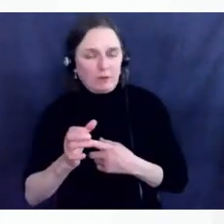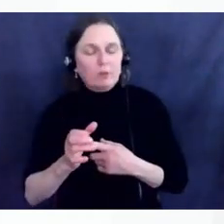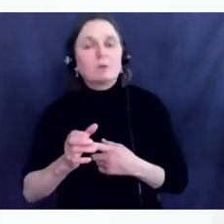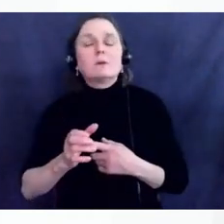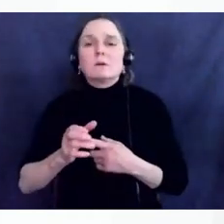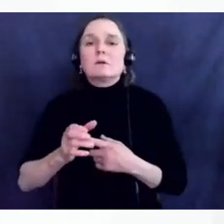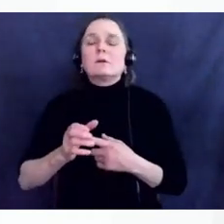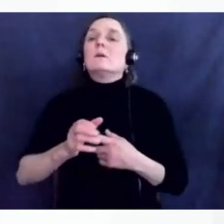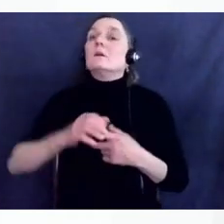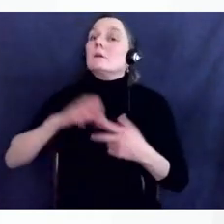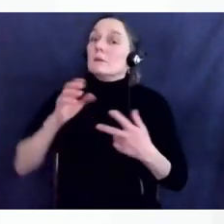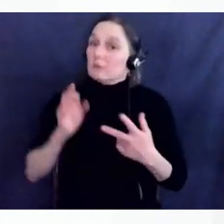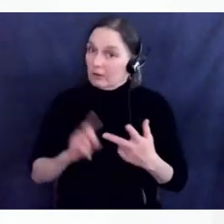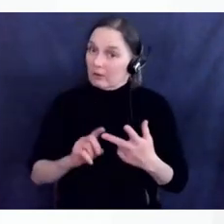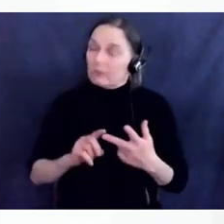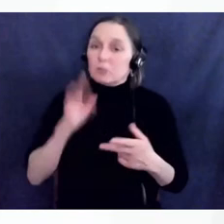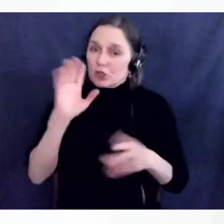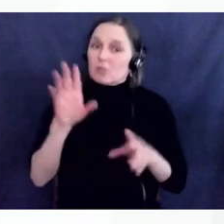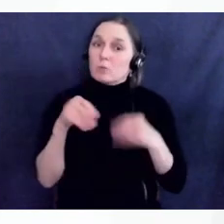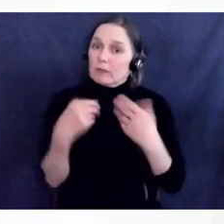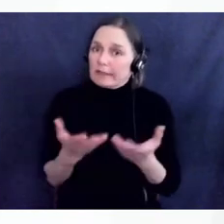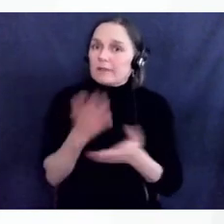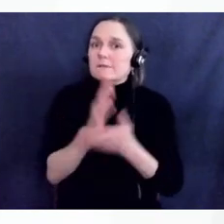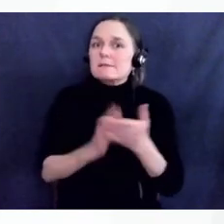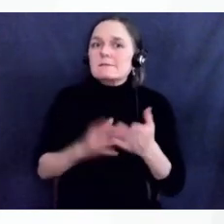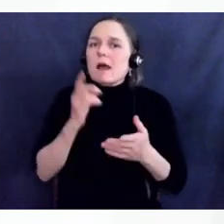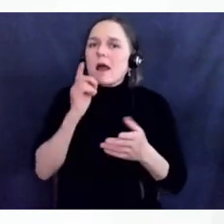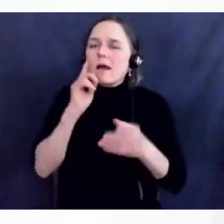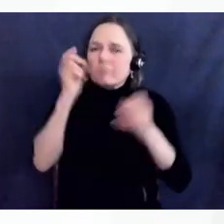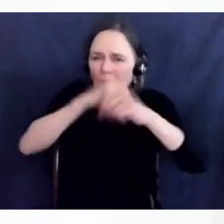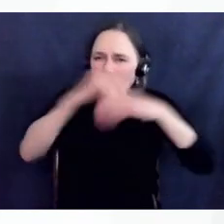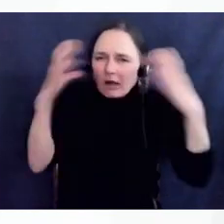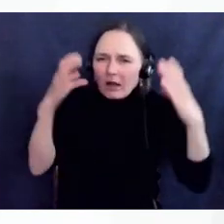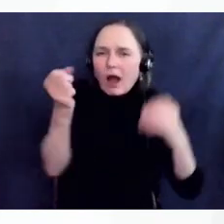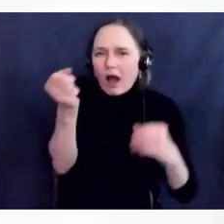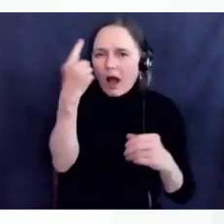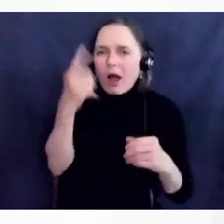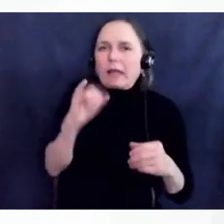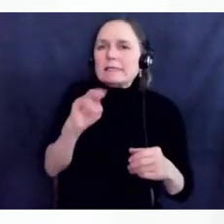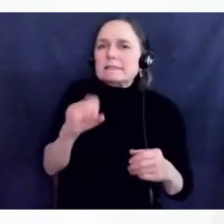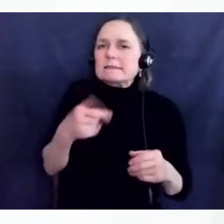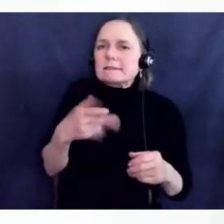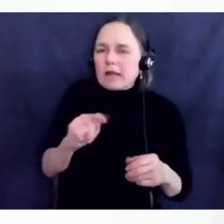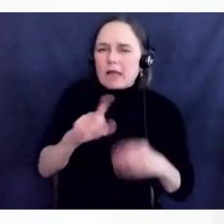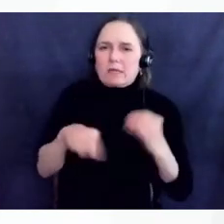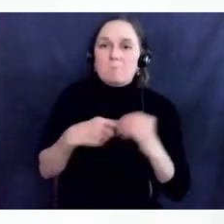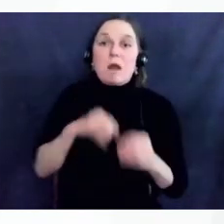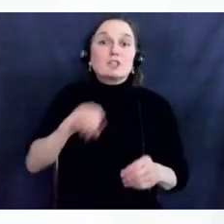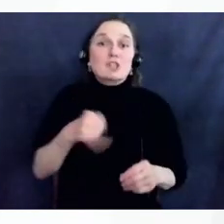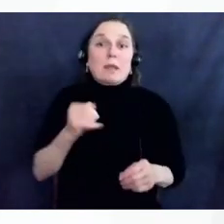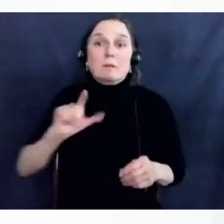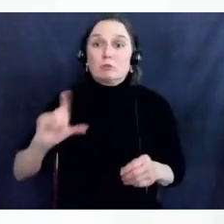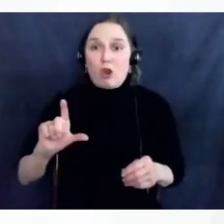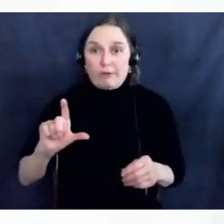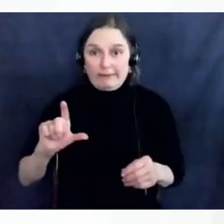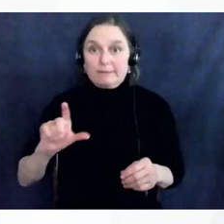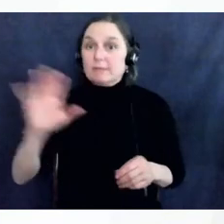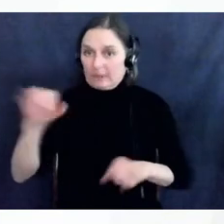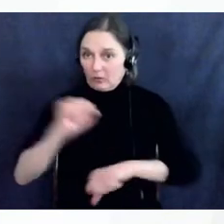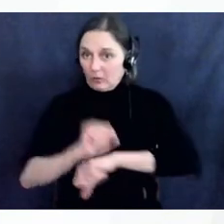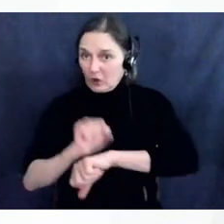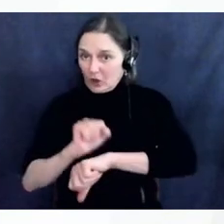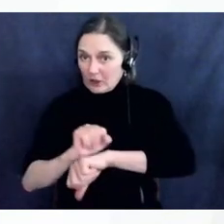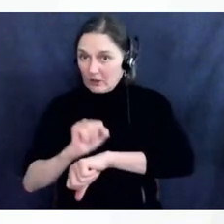Lawrence's work, but how he was recruited to the University of Washington, the impact he had on students, and his